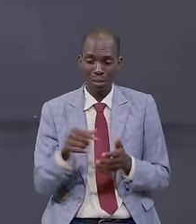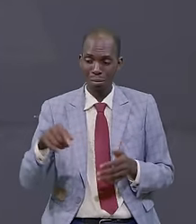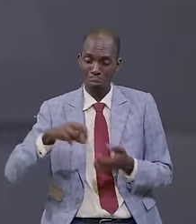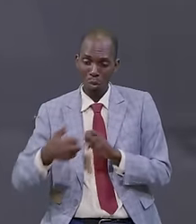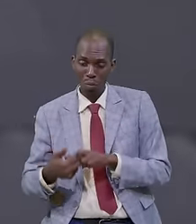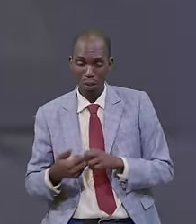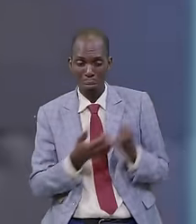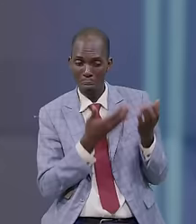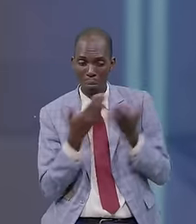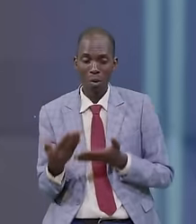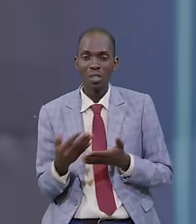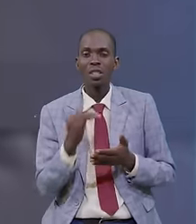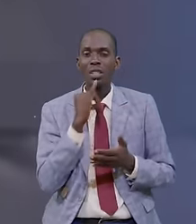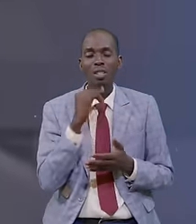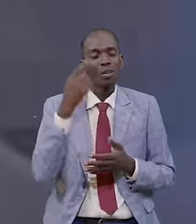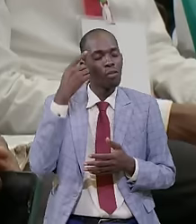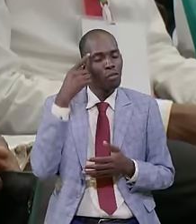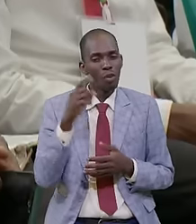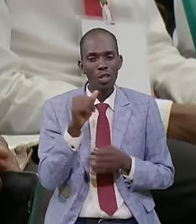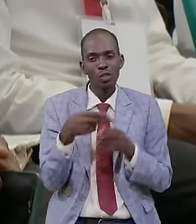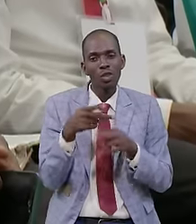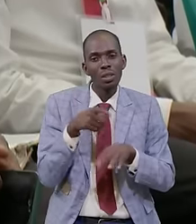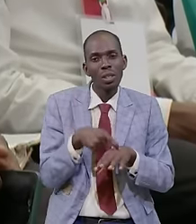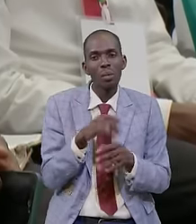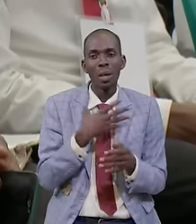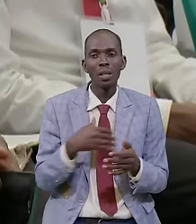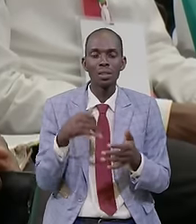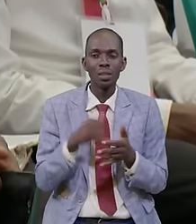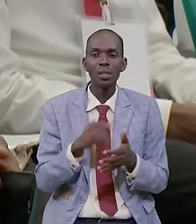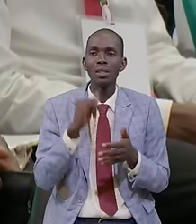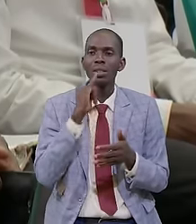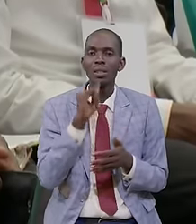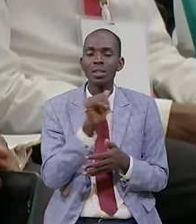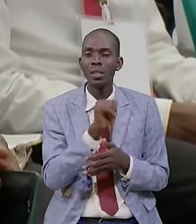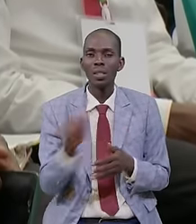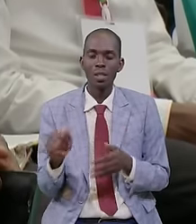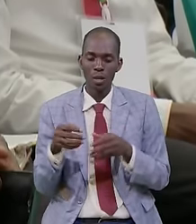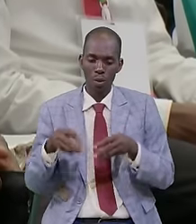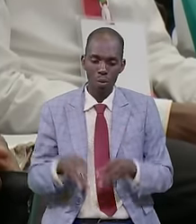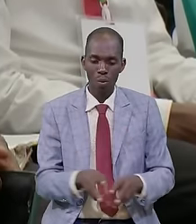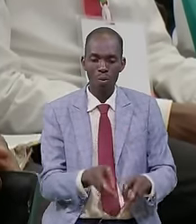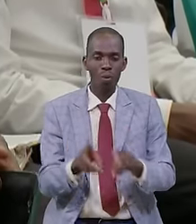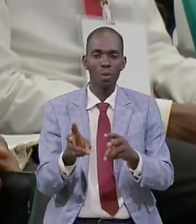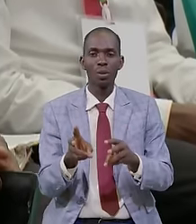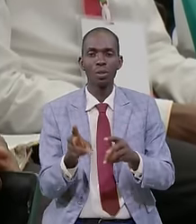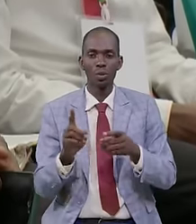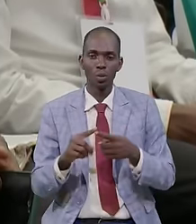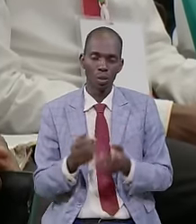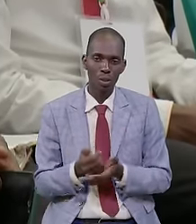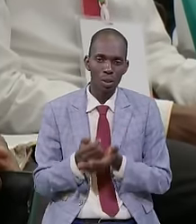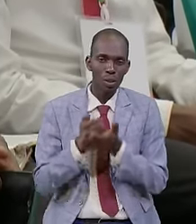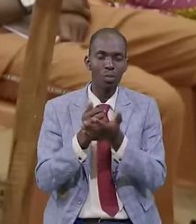palace. I said that pit is just a mile post towards